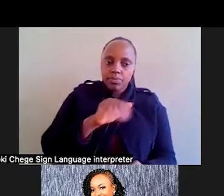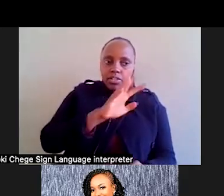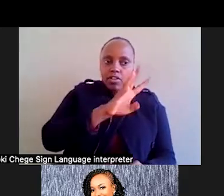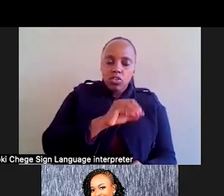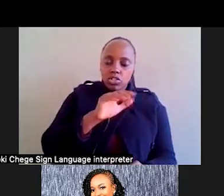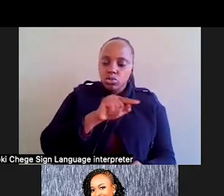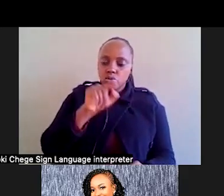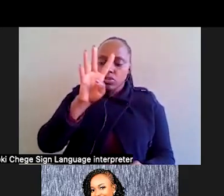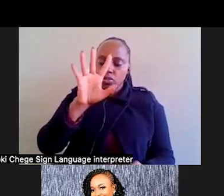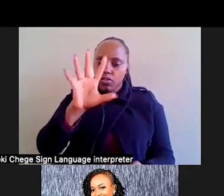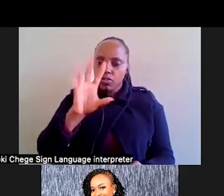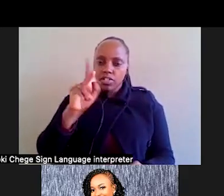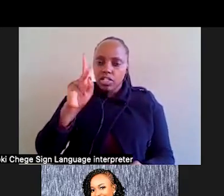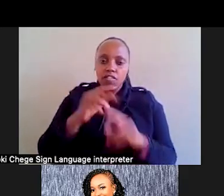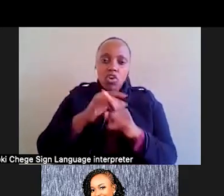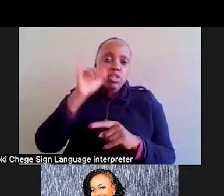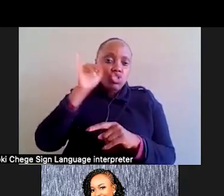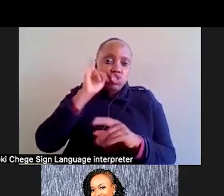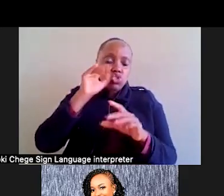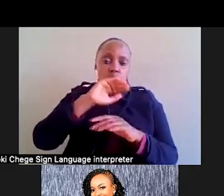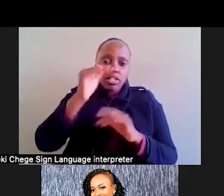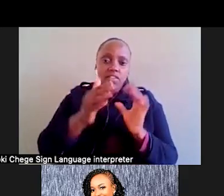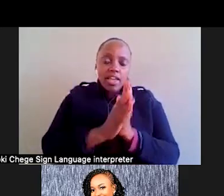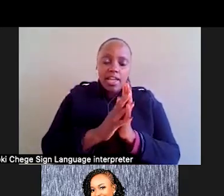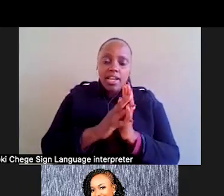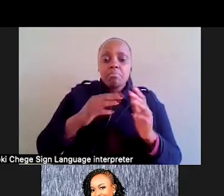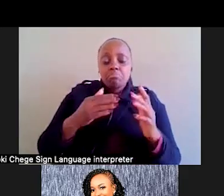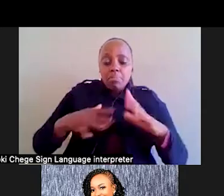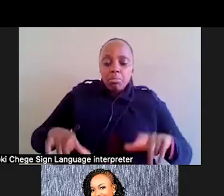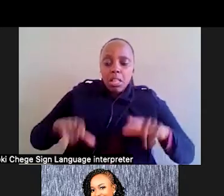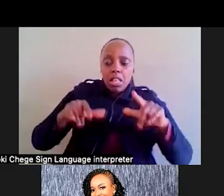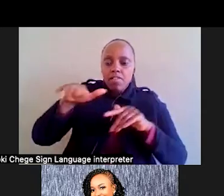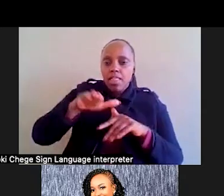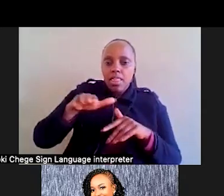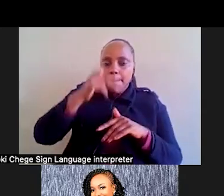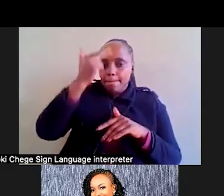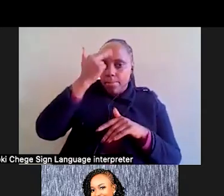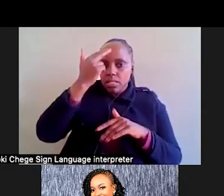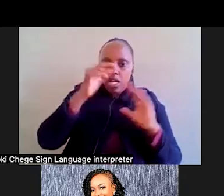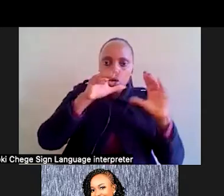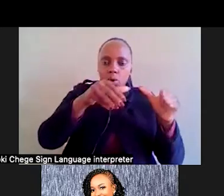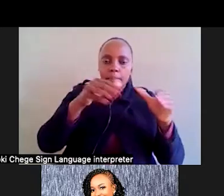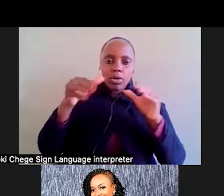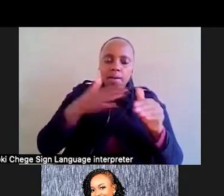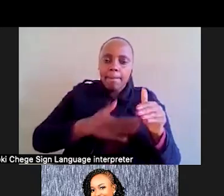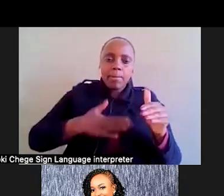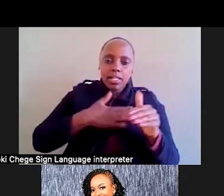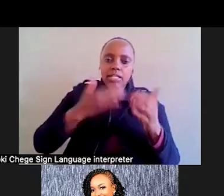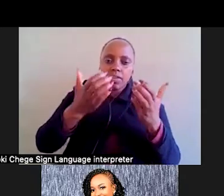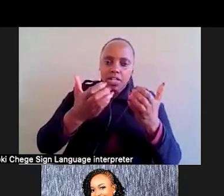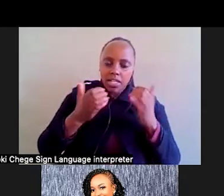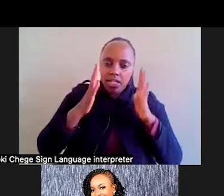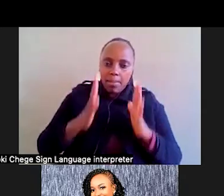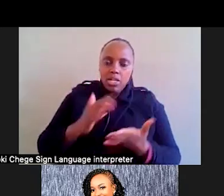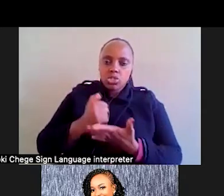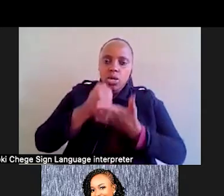kilometers from Isiolo town and occupied by indigenous Maasai community. Please, I need someone to